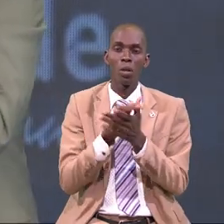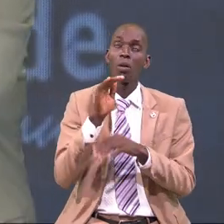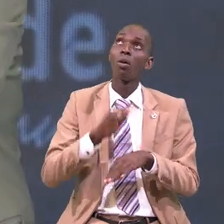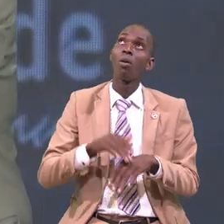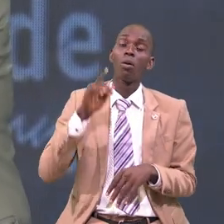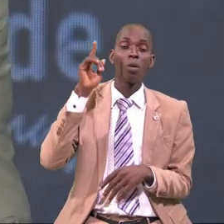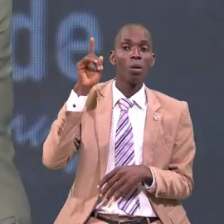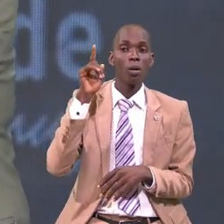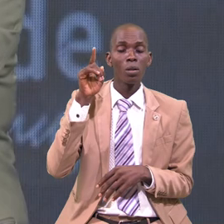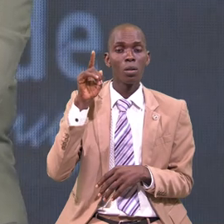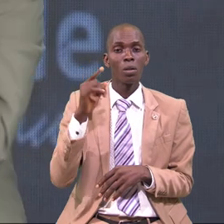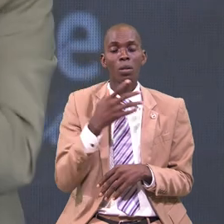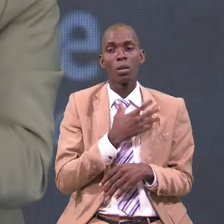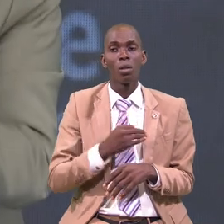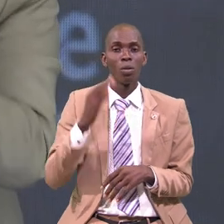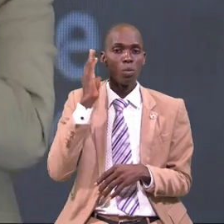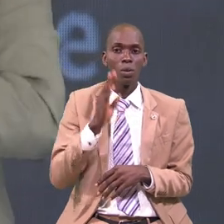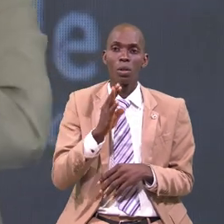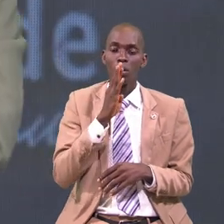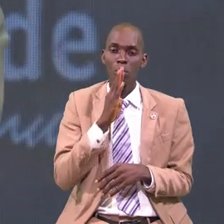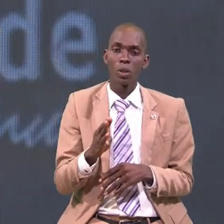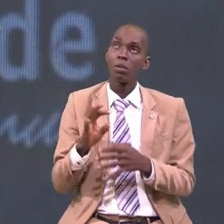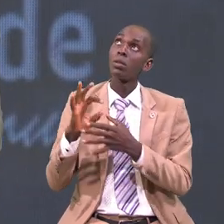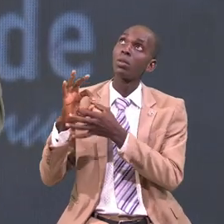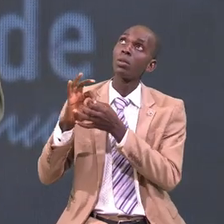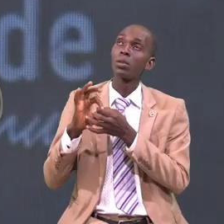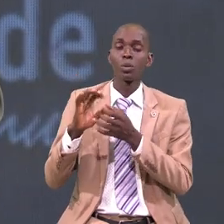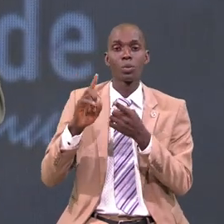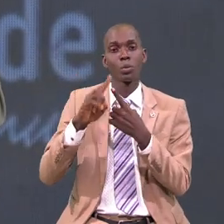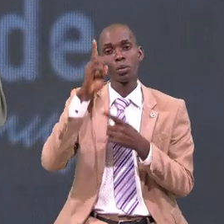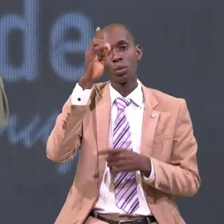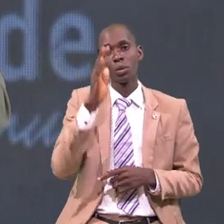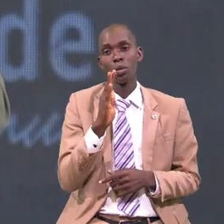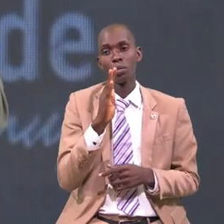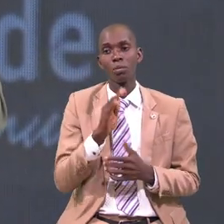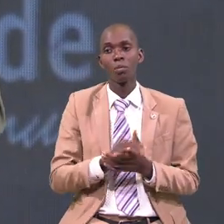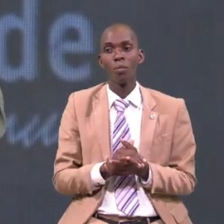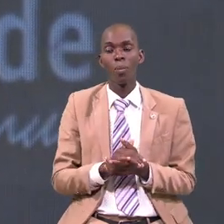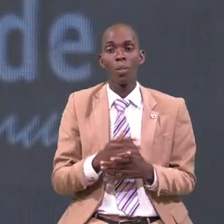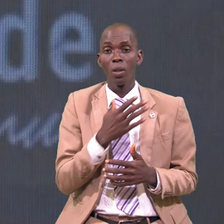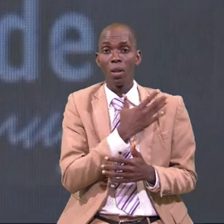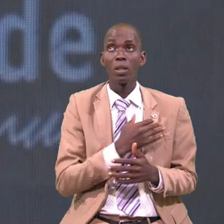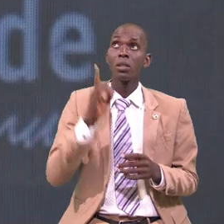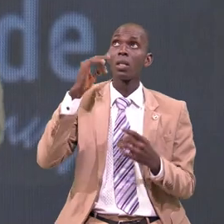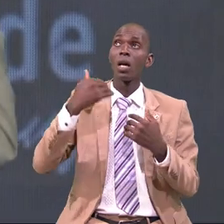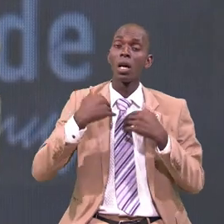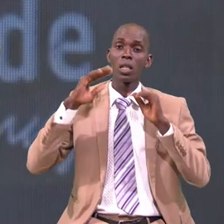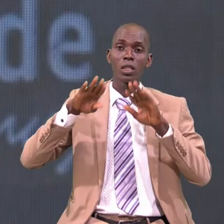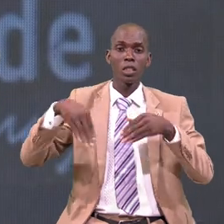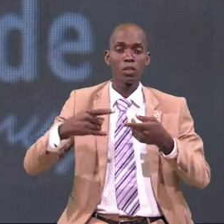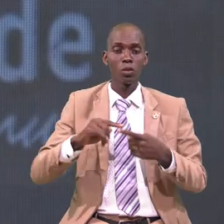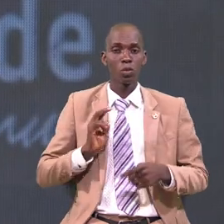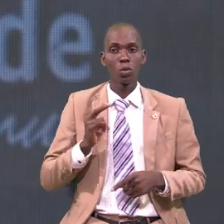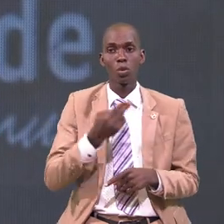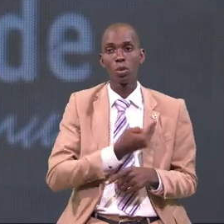be reconciled unto God. And he has given to us the ministry